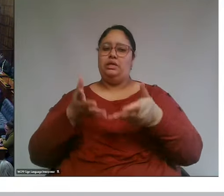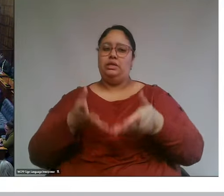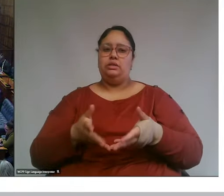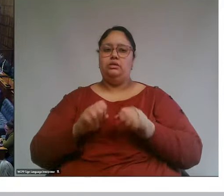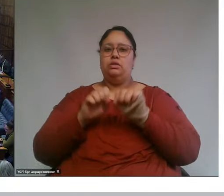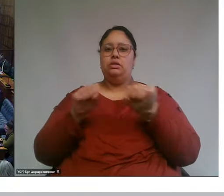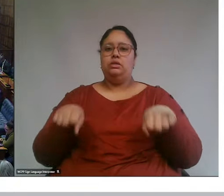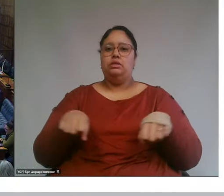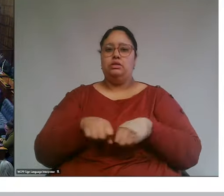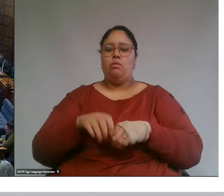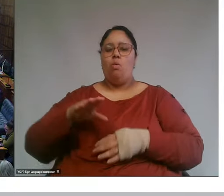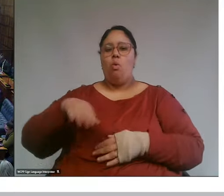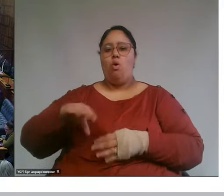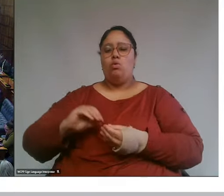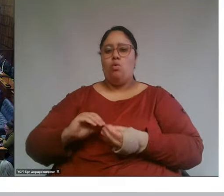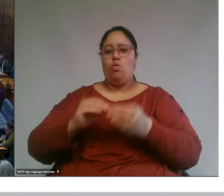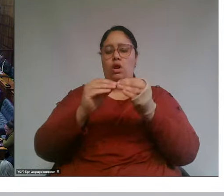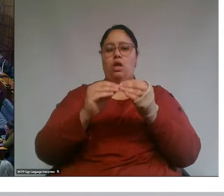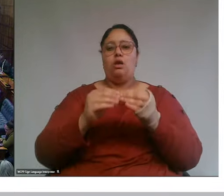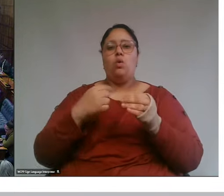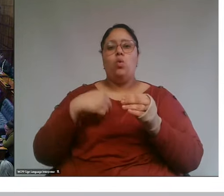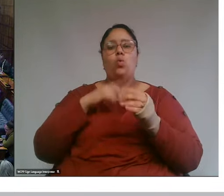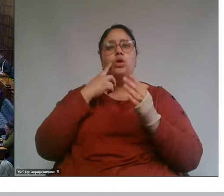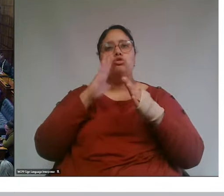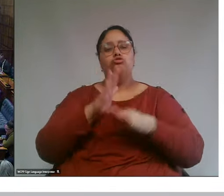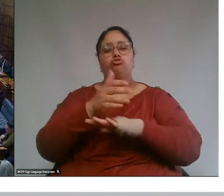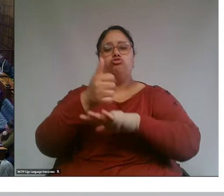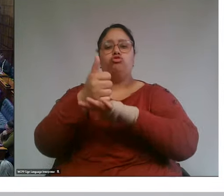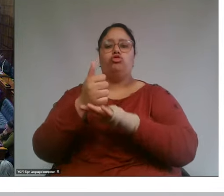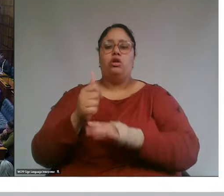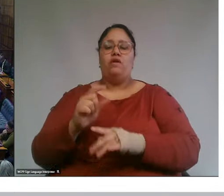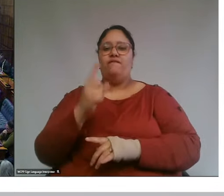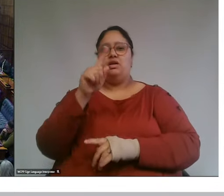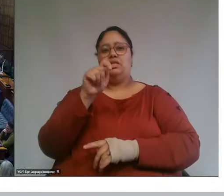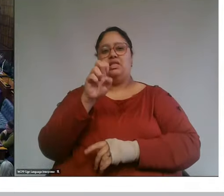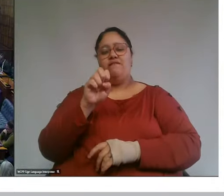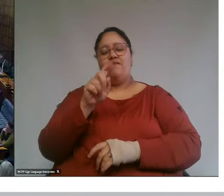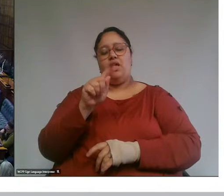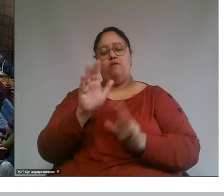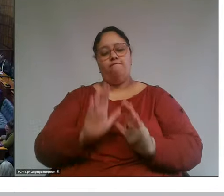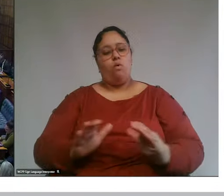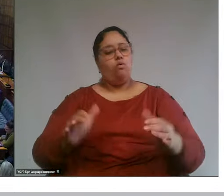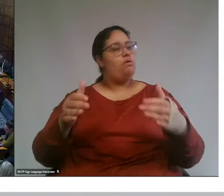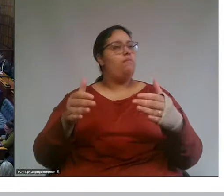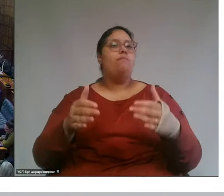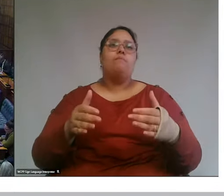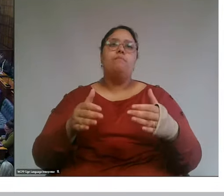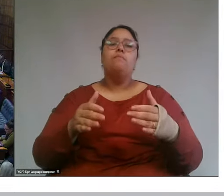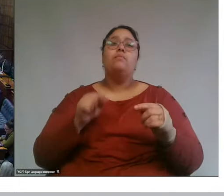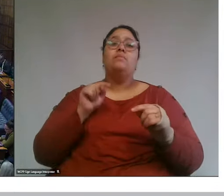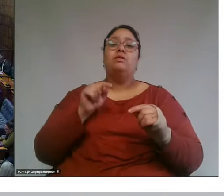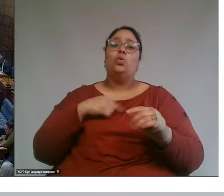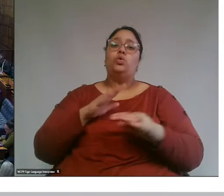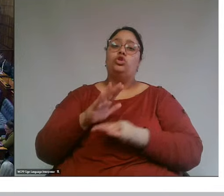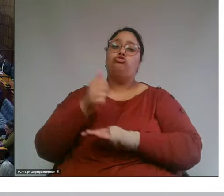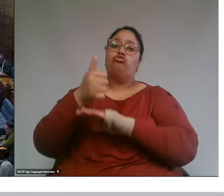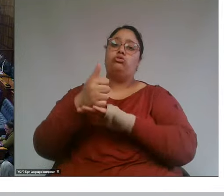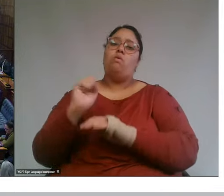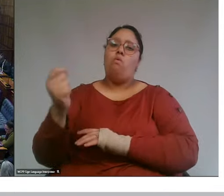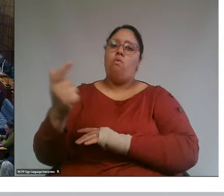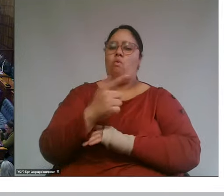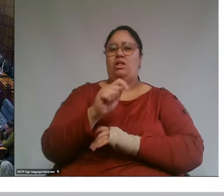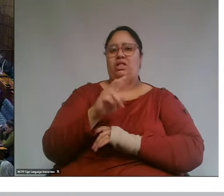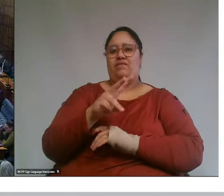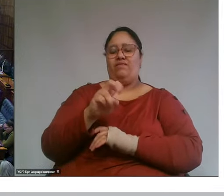system that auto corrects uh we share the first TT Forum where uh we share all the